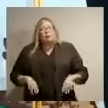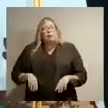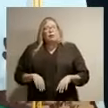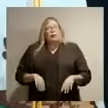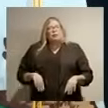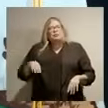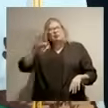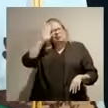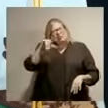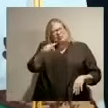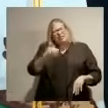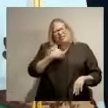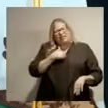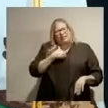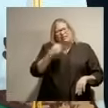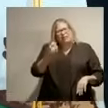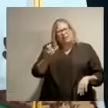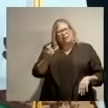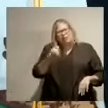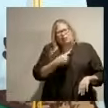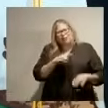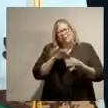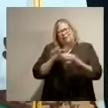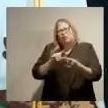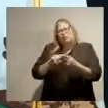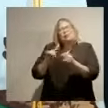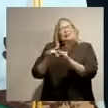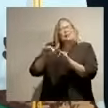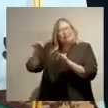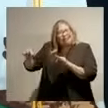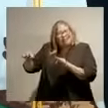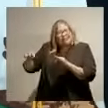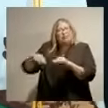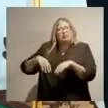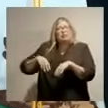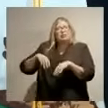know there's a question about delays, deferrals,